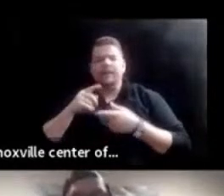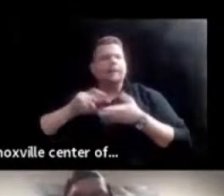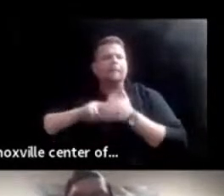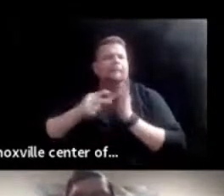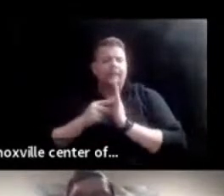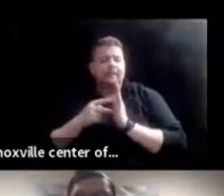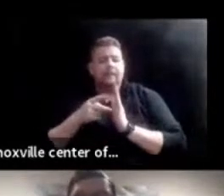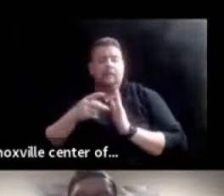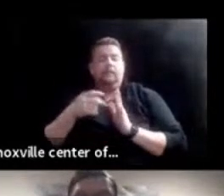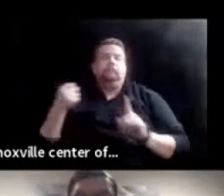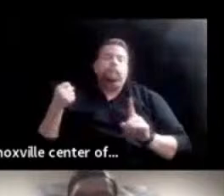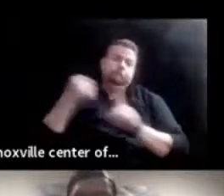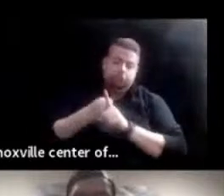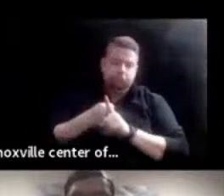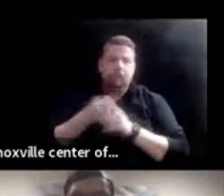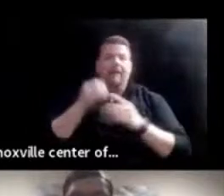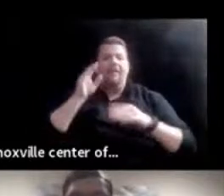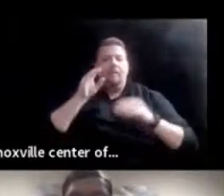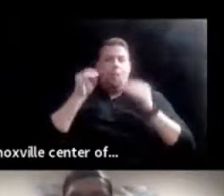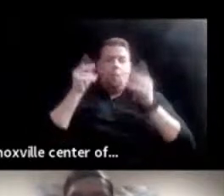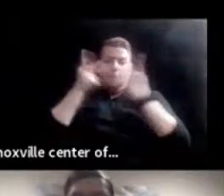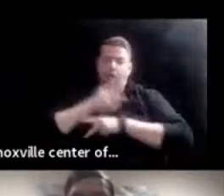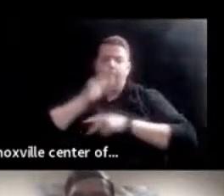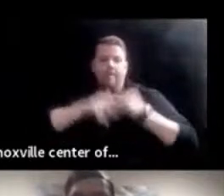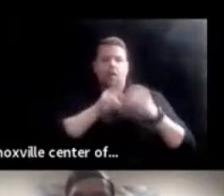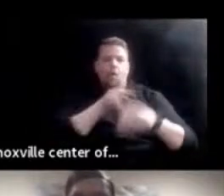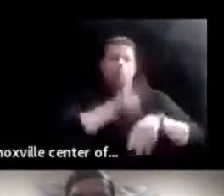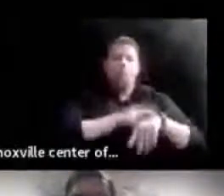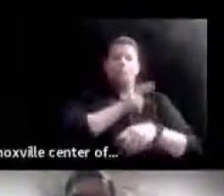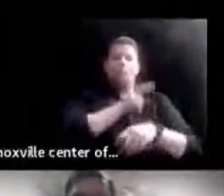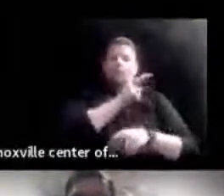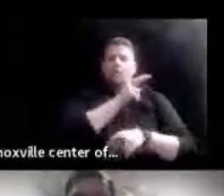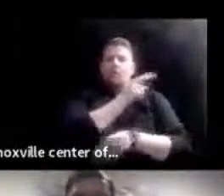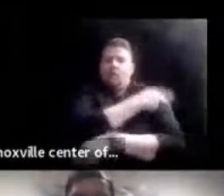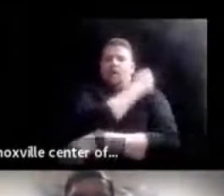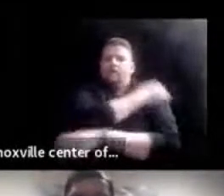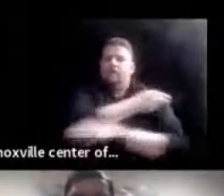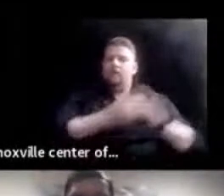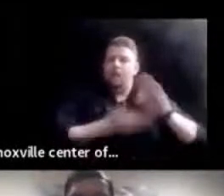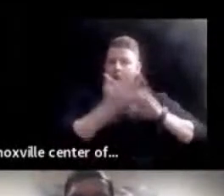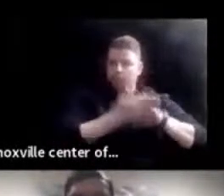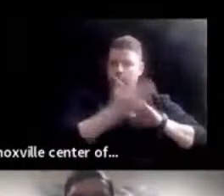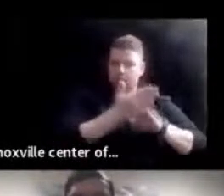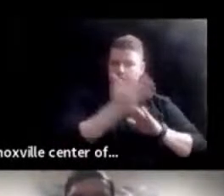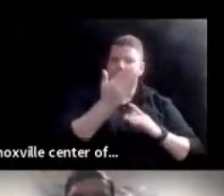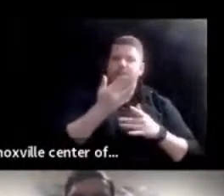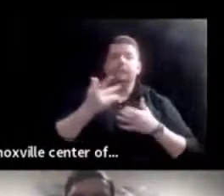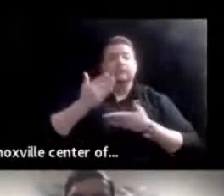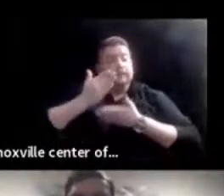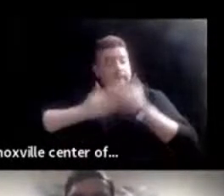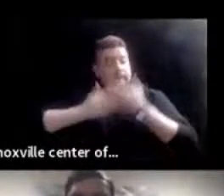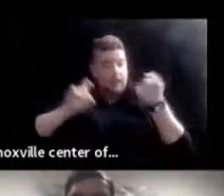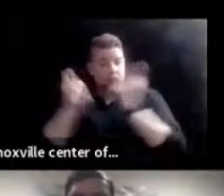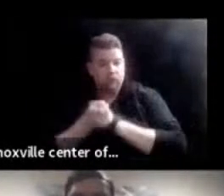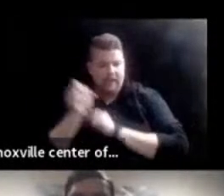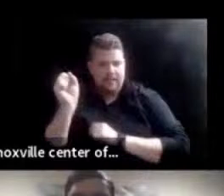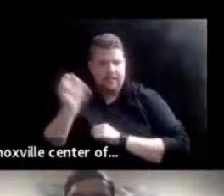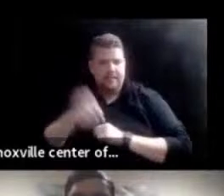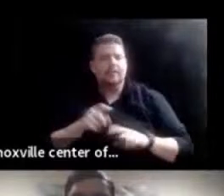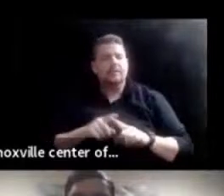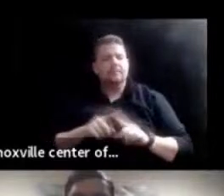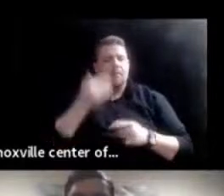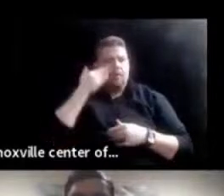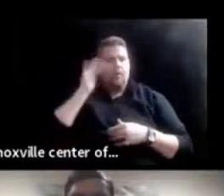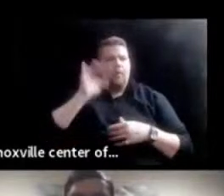has been an impact to normal hospital operations. And there's been some change. And I know that